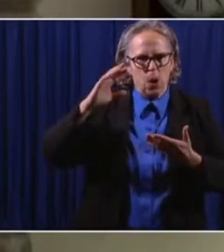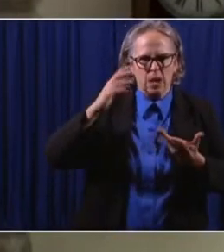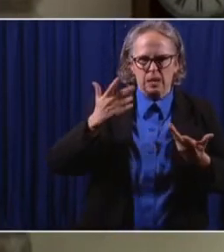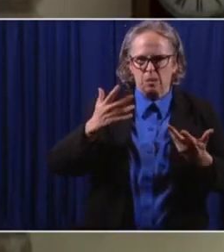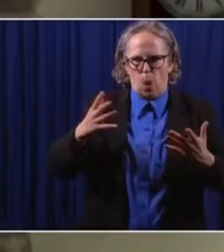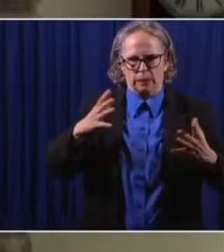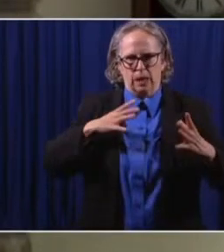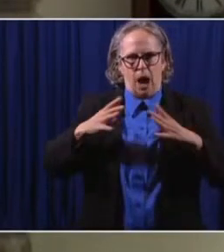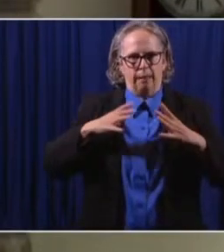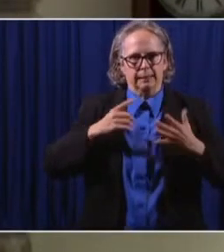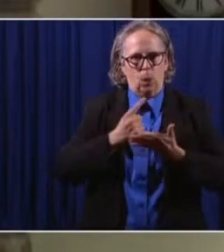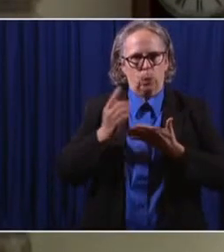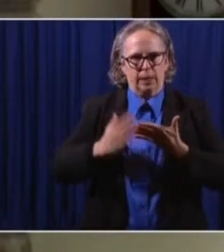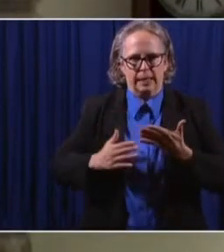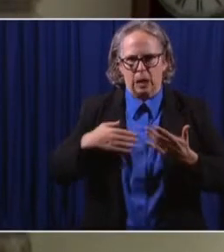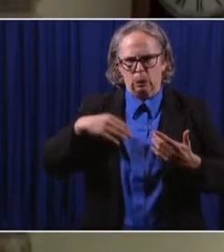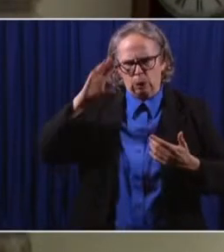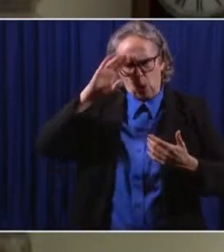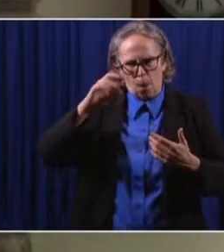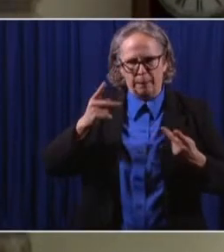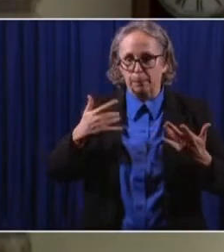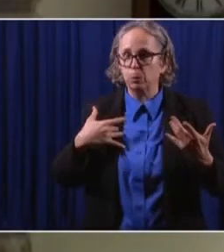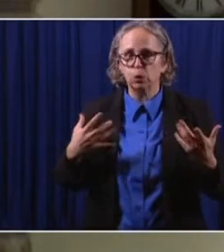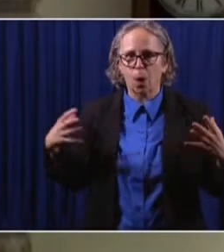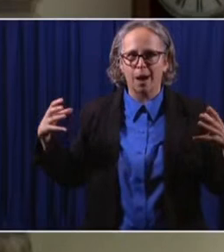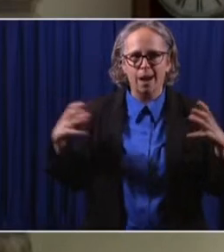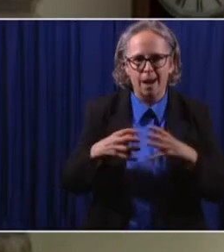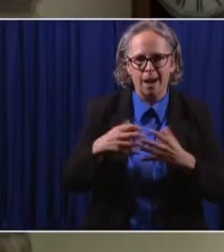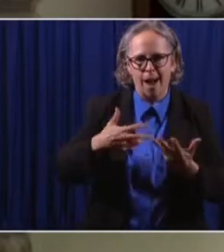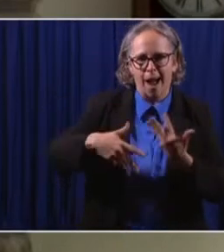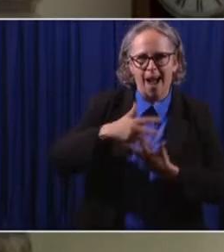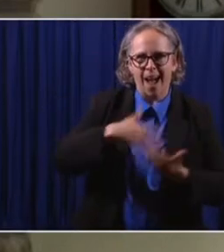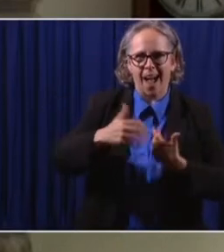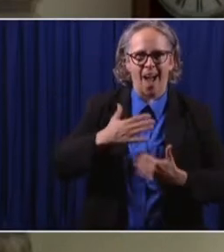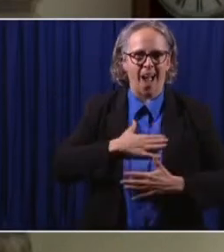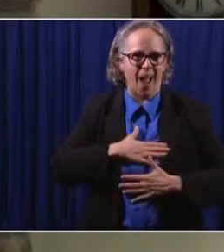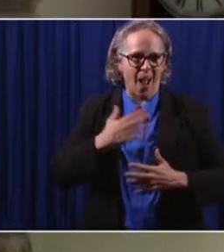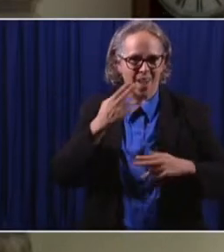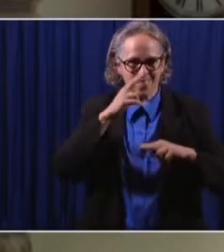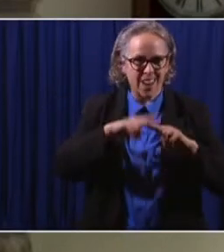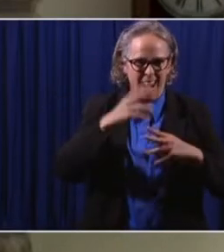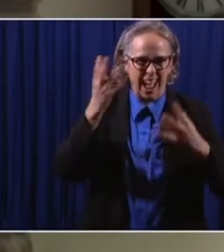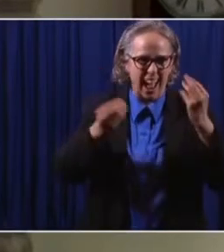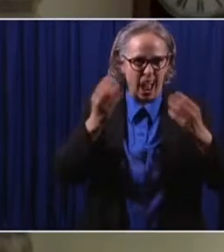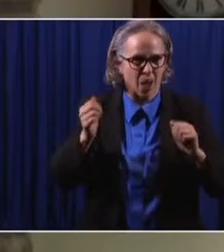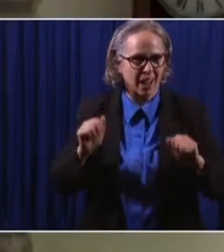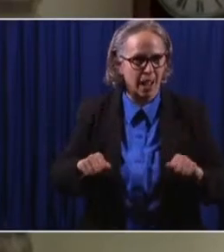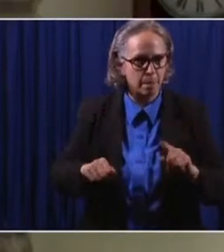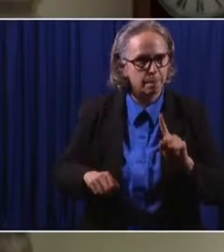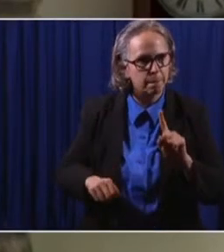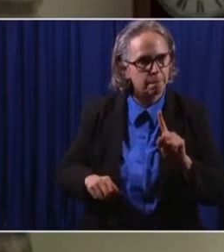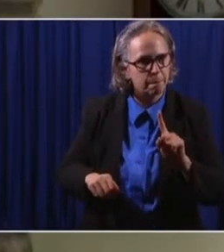fun. We can get together, we can have fun, but we've got to be very, very careful.